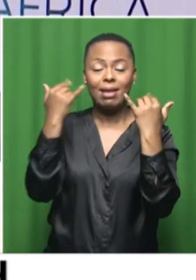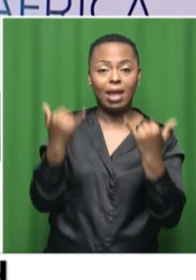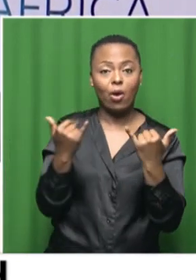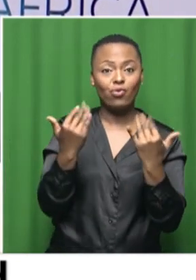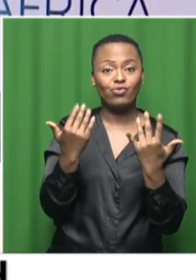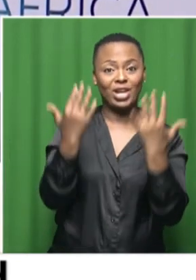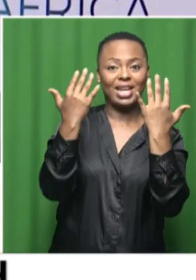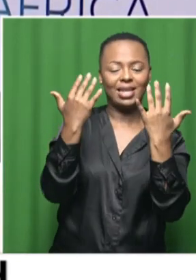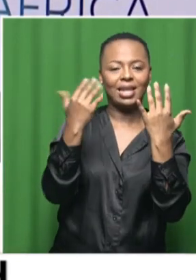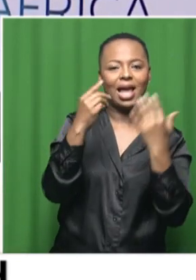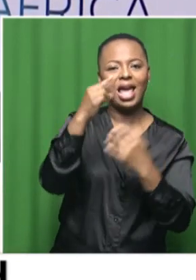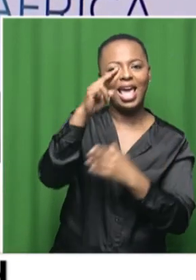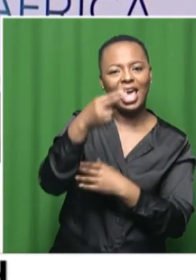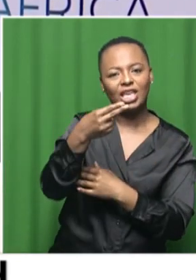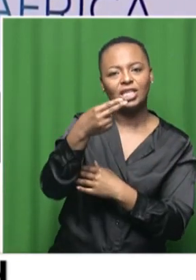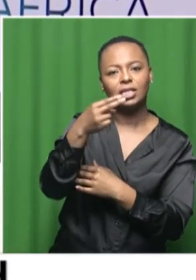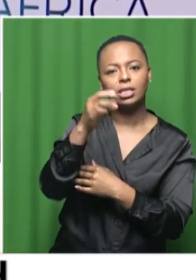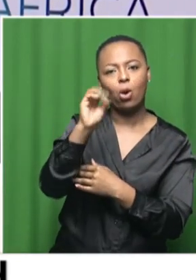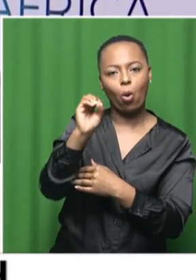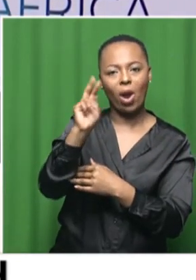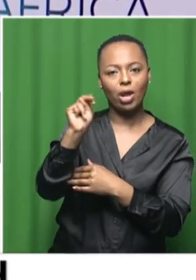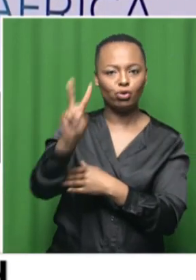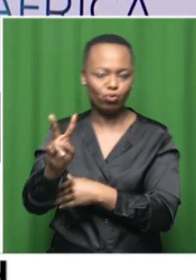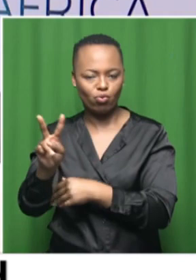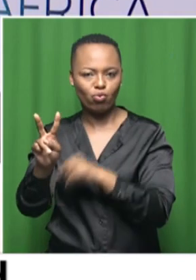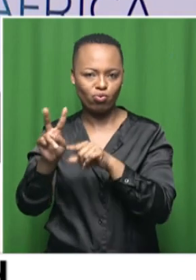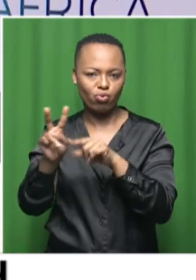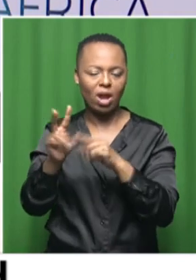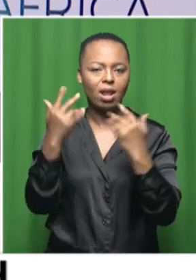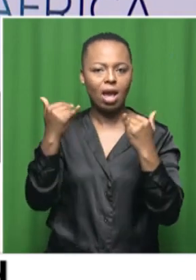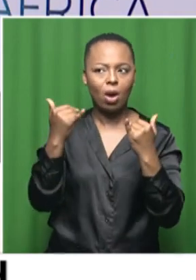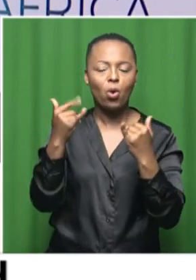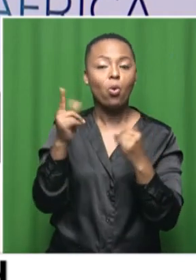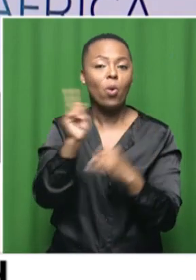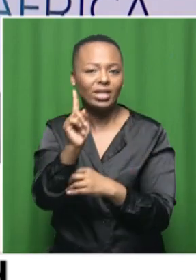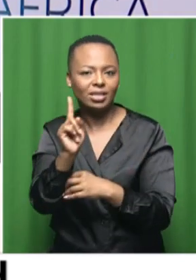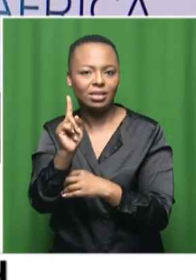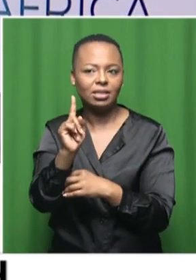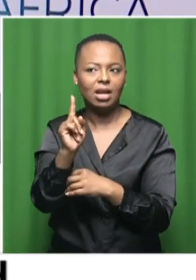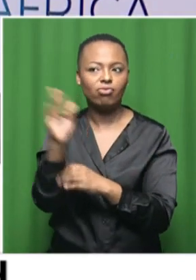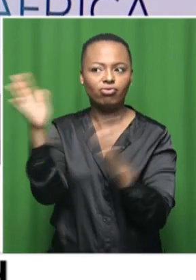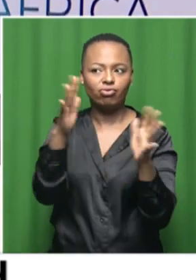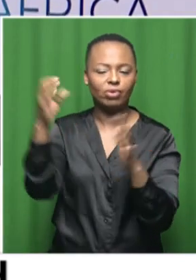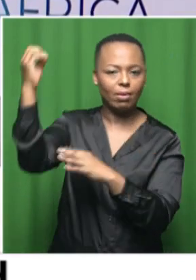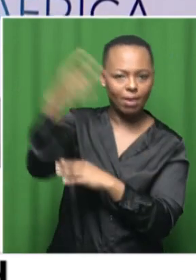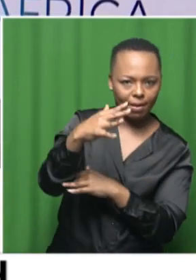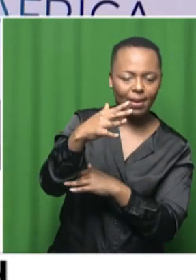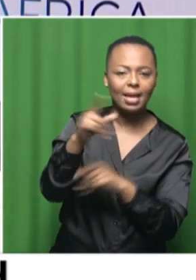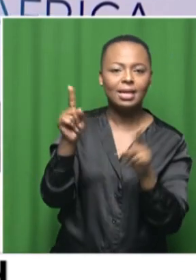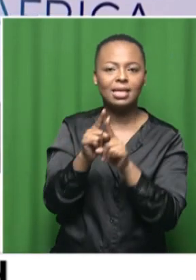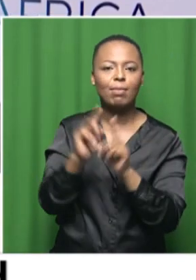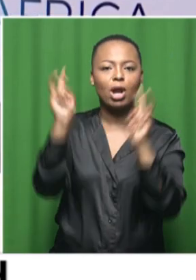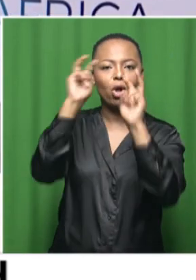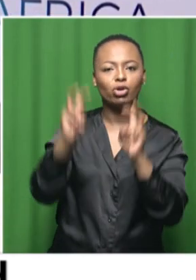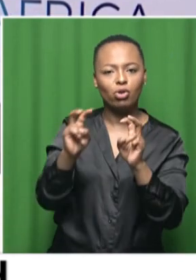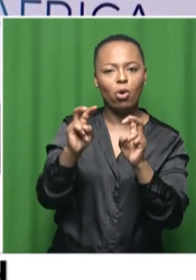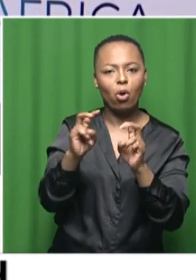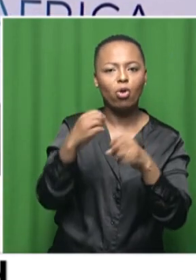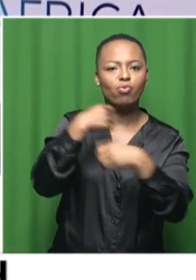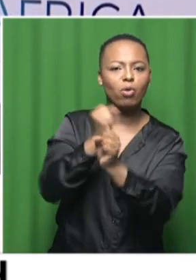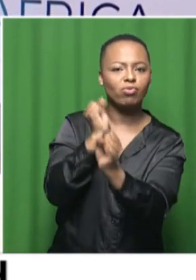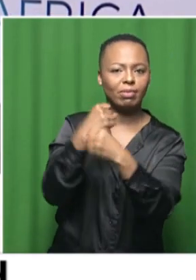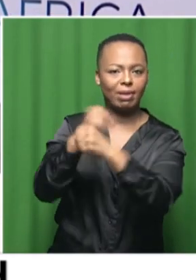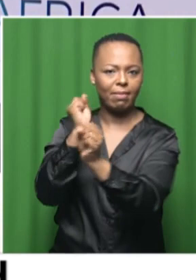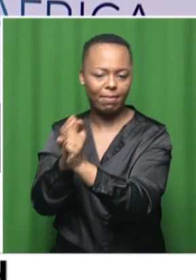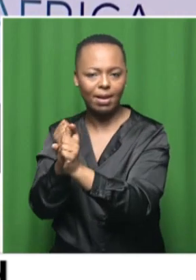input, of course, is your renewable energy and the electrolyzers. So the electrolyzers are